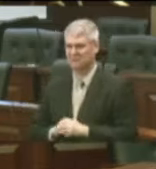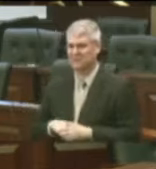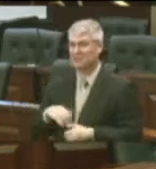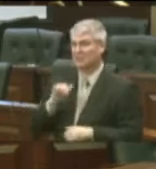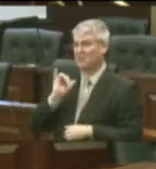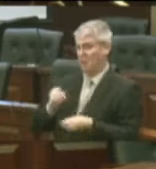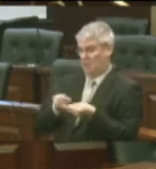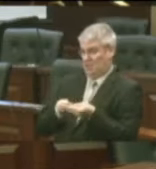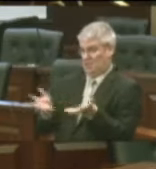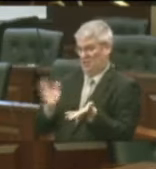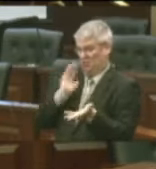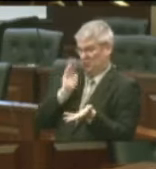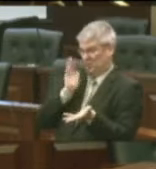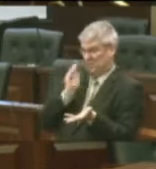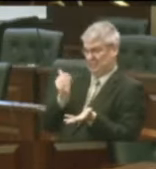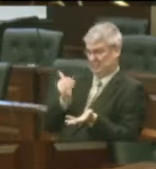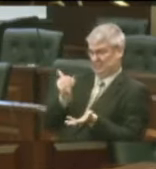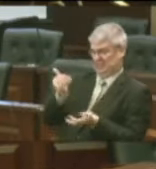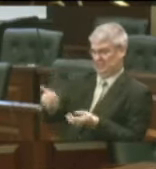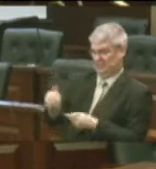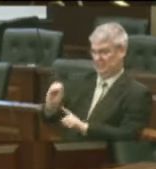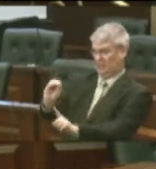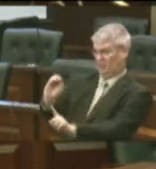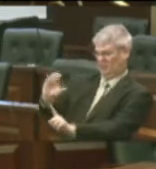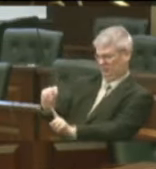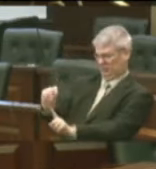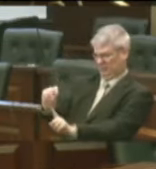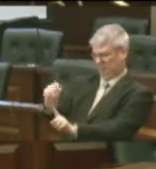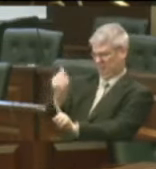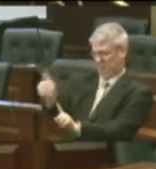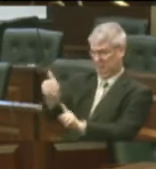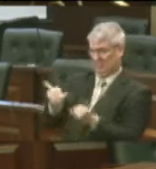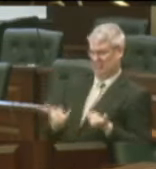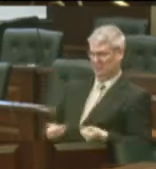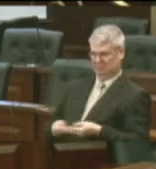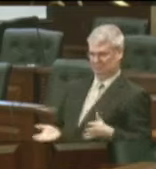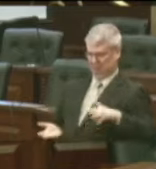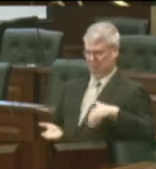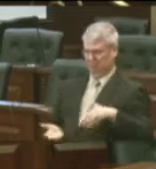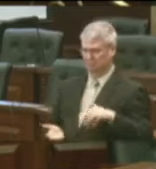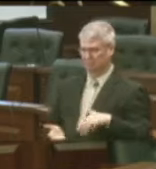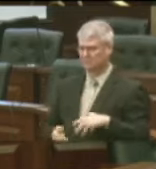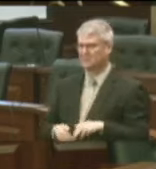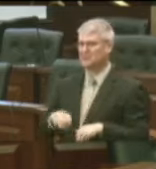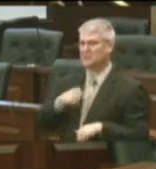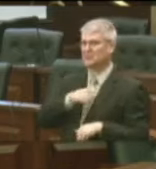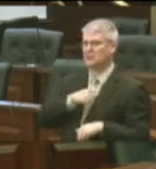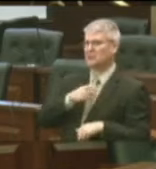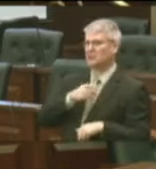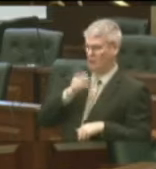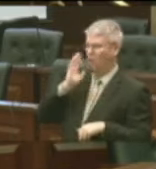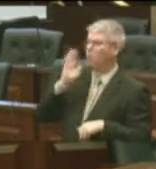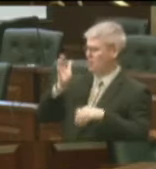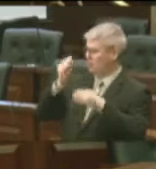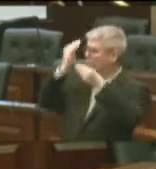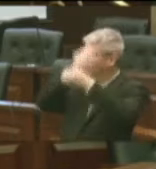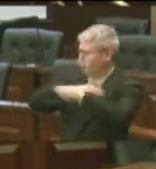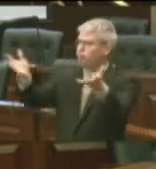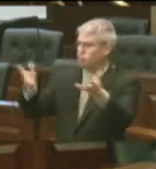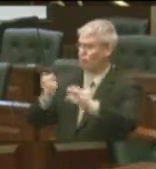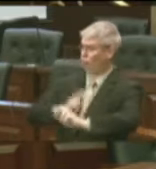eligible Idaho families in October, and we'll be sure to announce when they can start applying. The State Board of